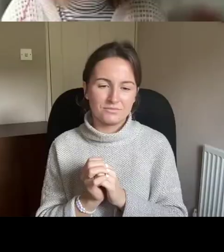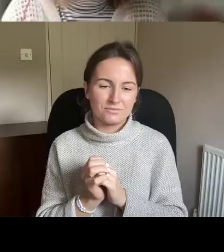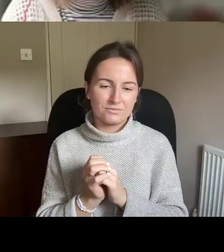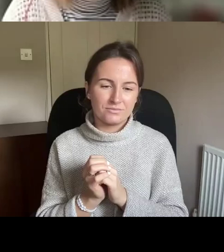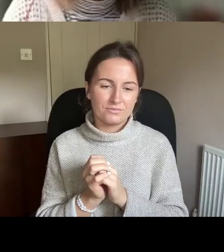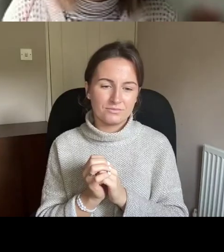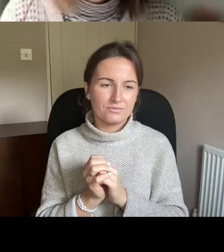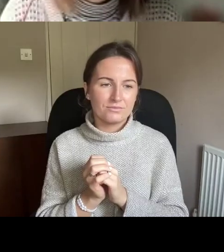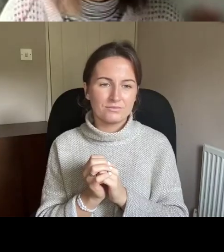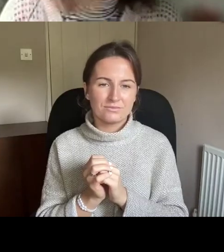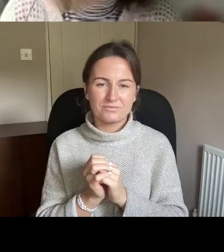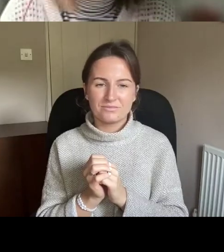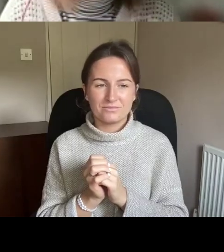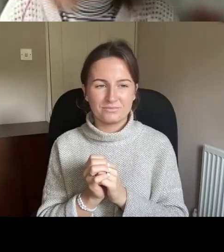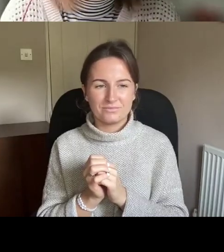Okay.